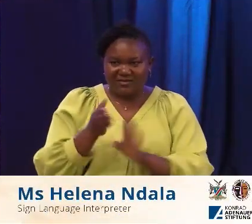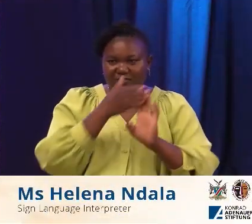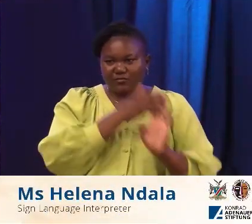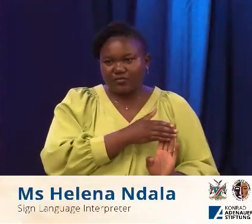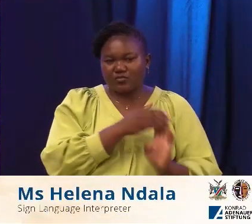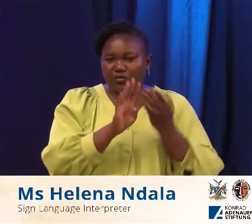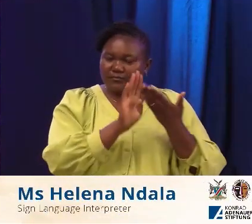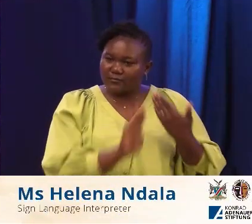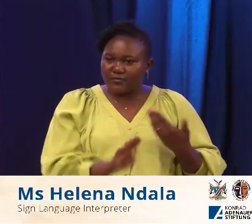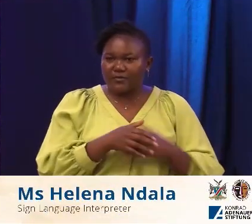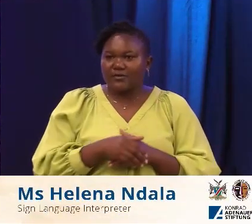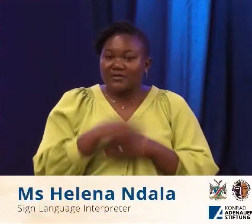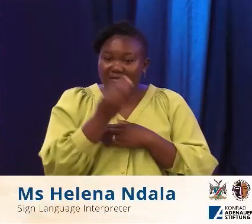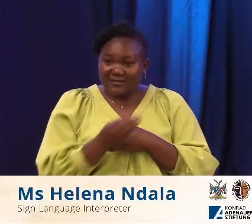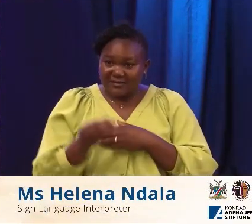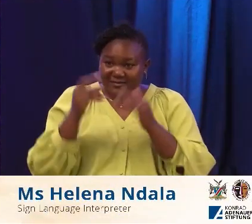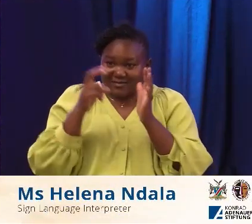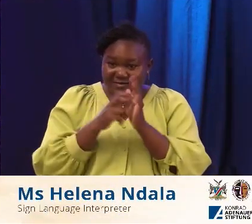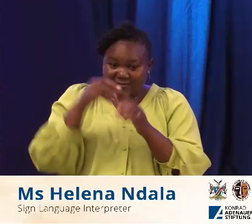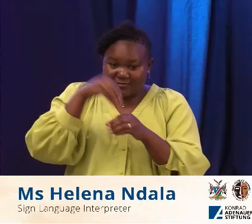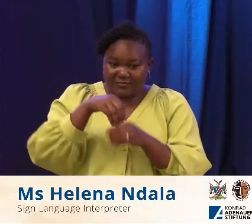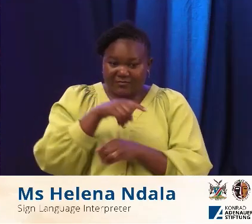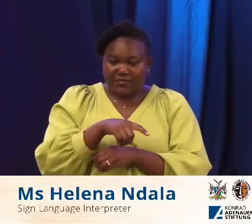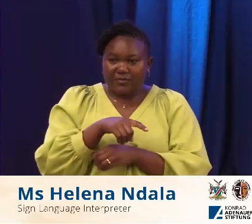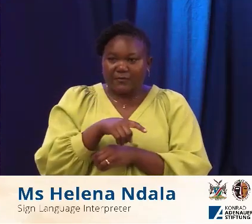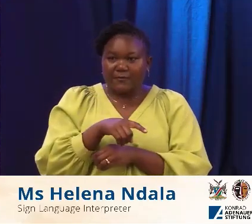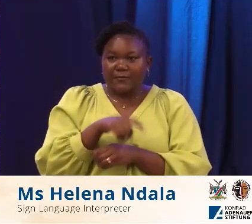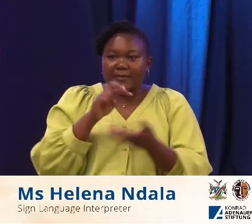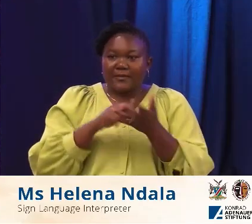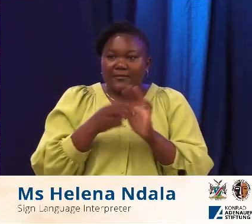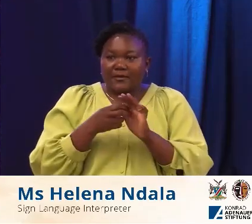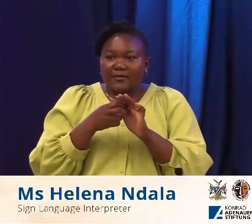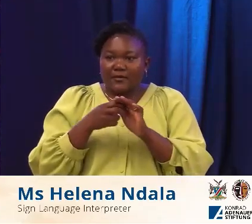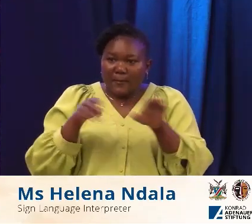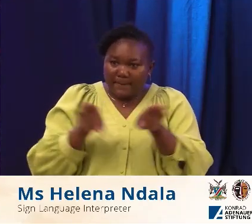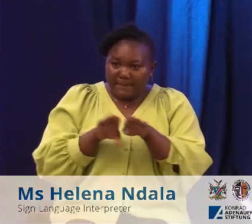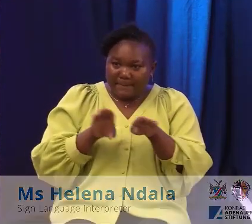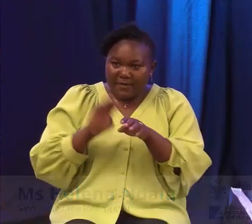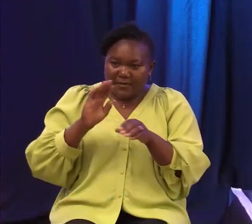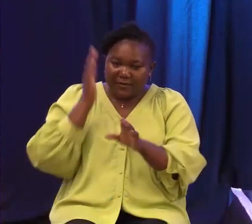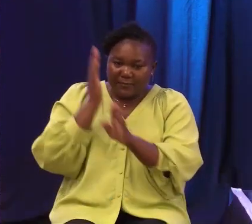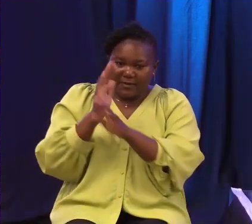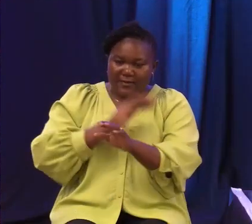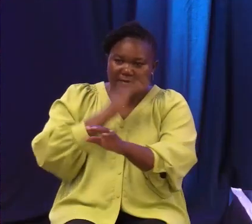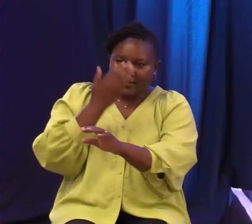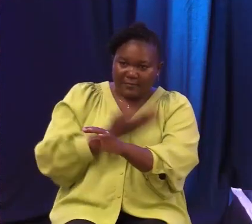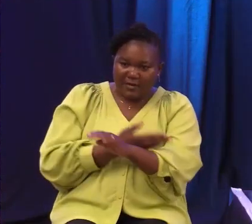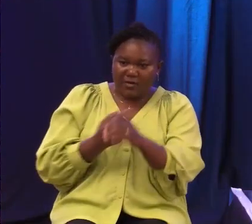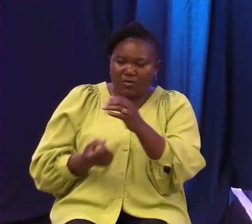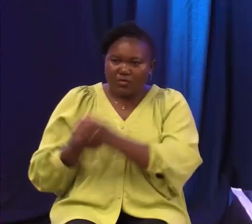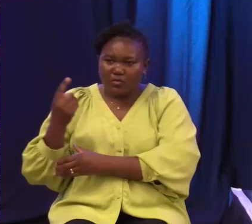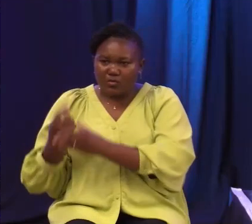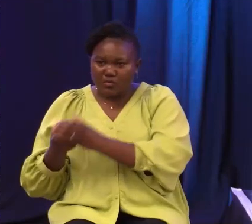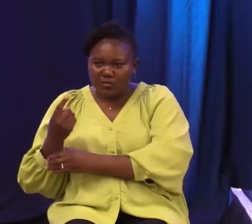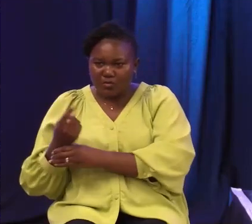And what the Child Care and Protection Act did was it created specific powers or established specific powers